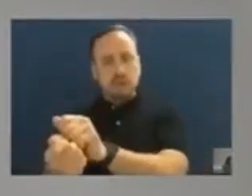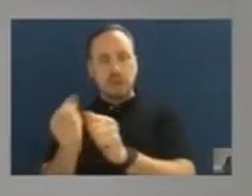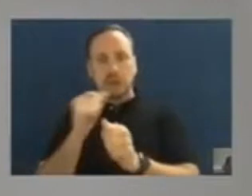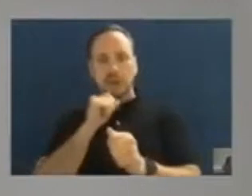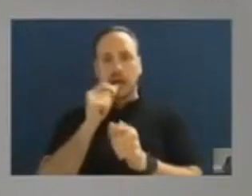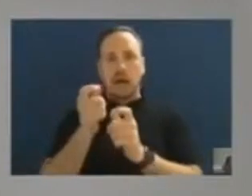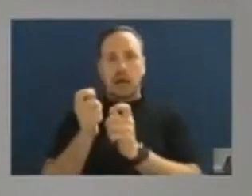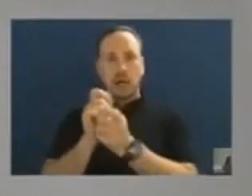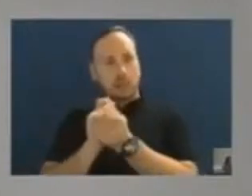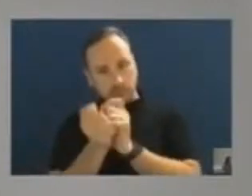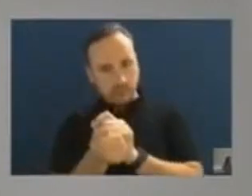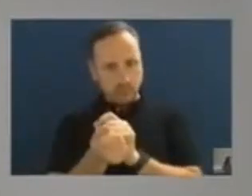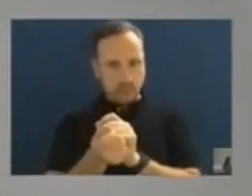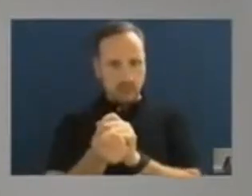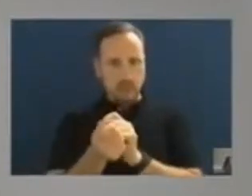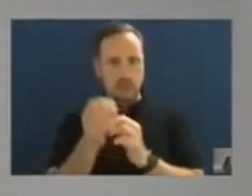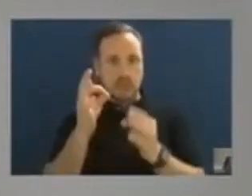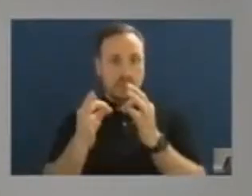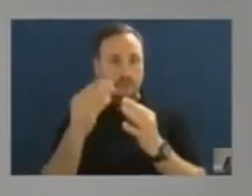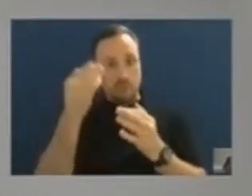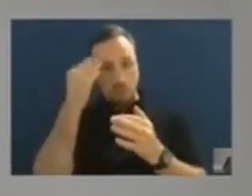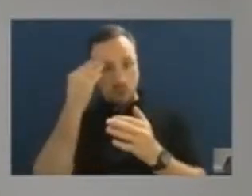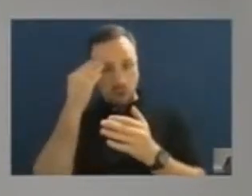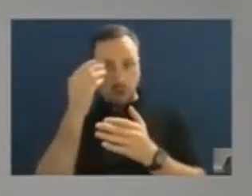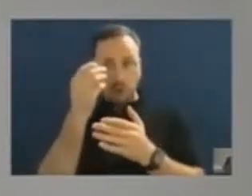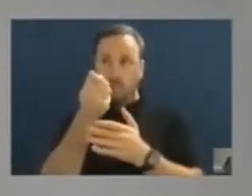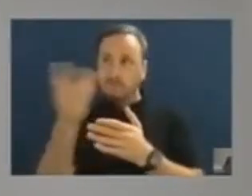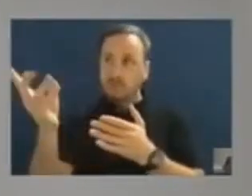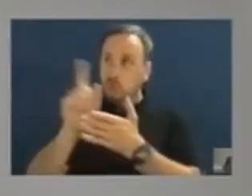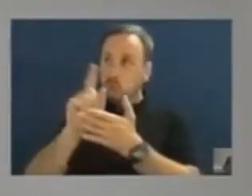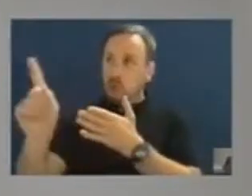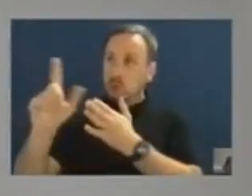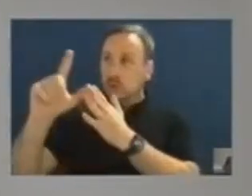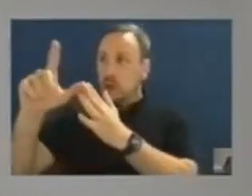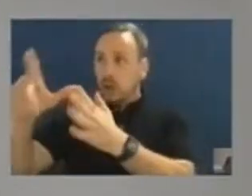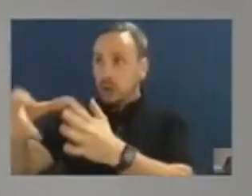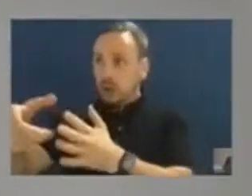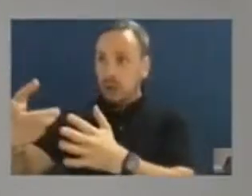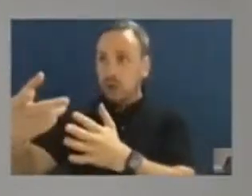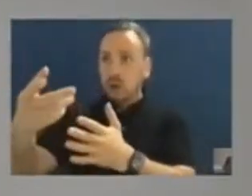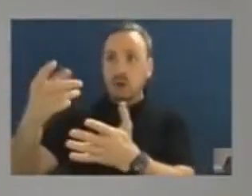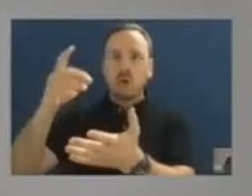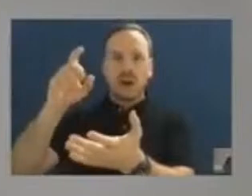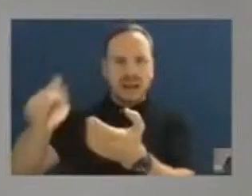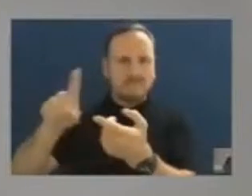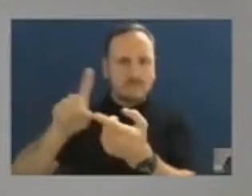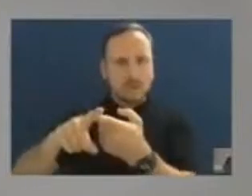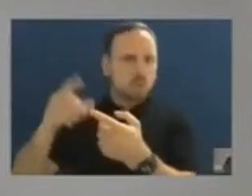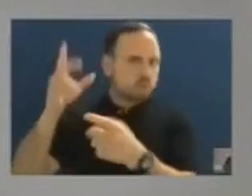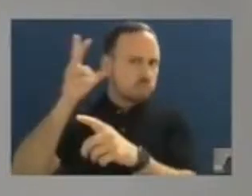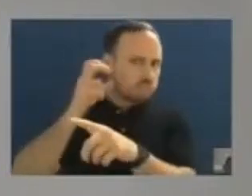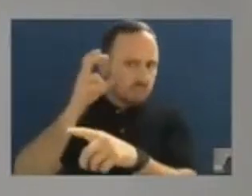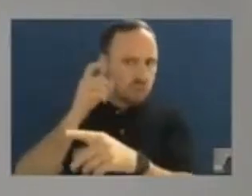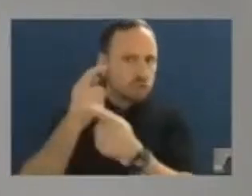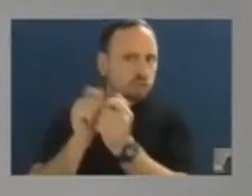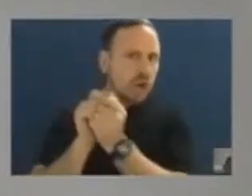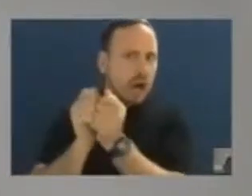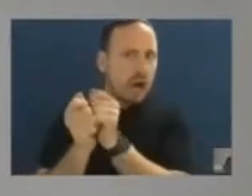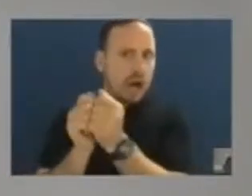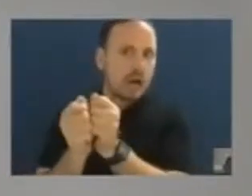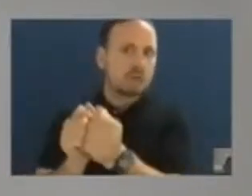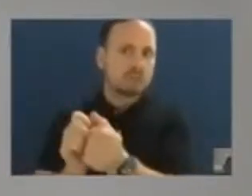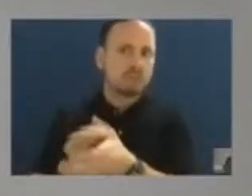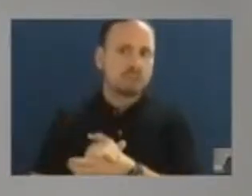we're, a few weeks from now and things haven't changed, that we are being responsive to that feedback as well. So I believe in confidence that